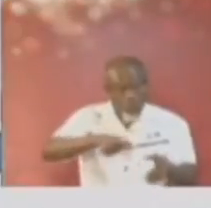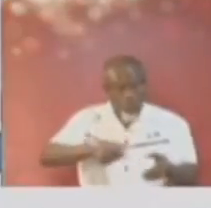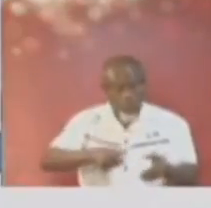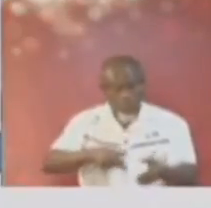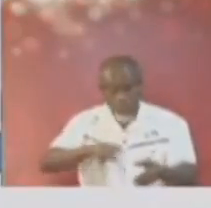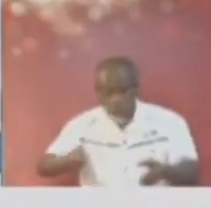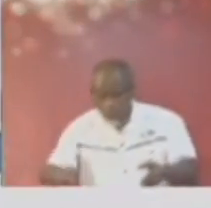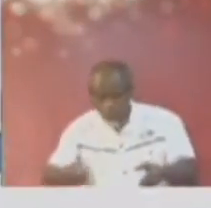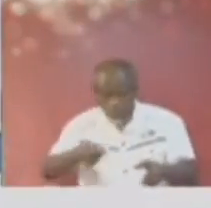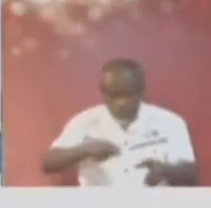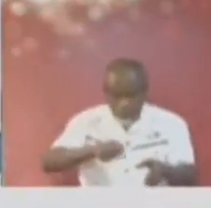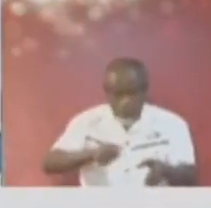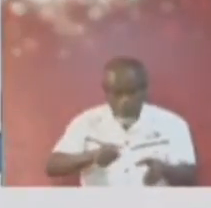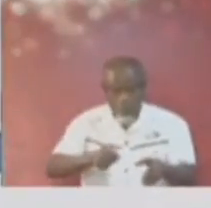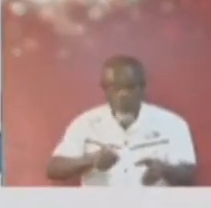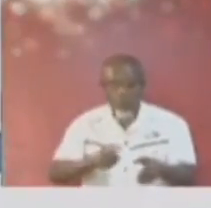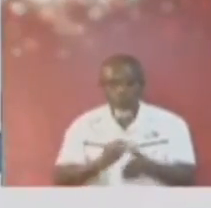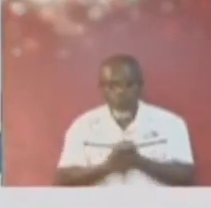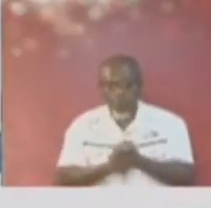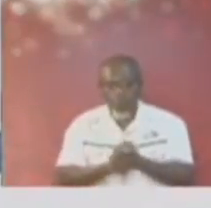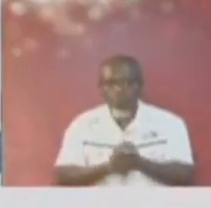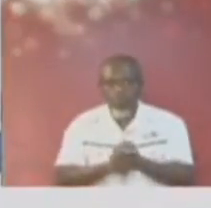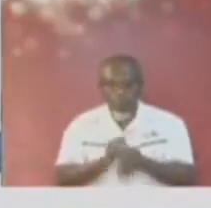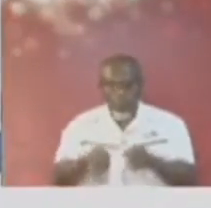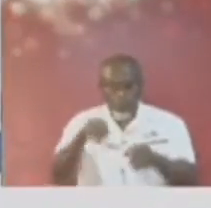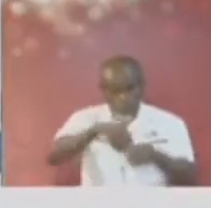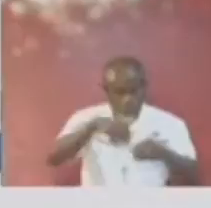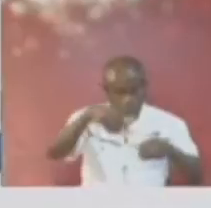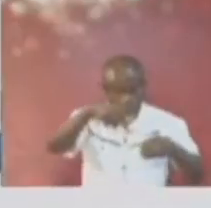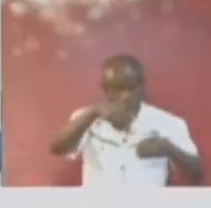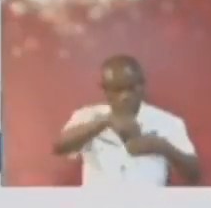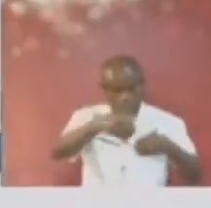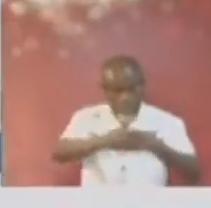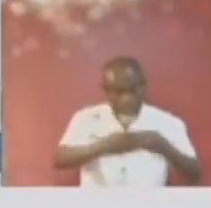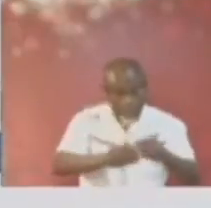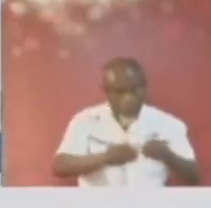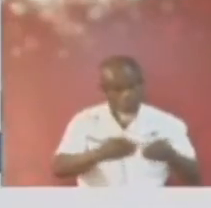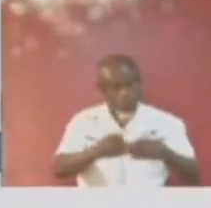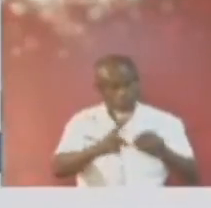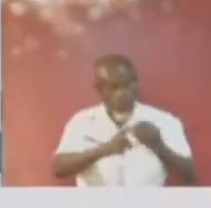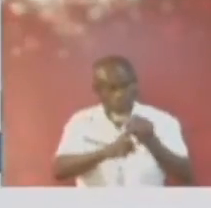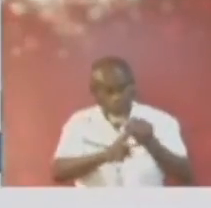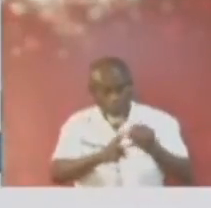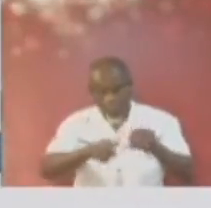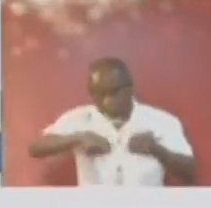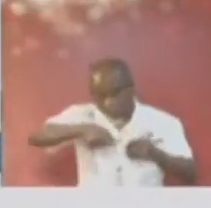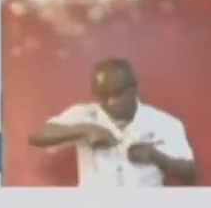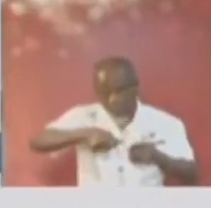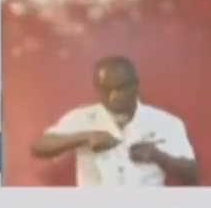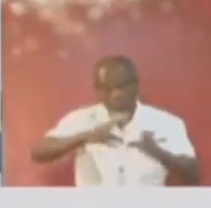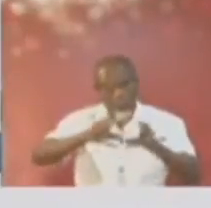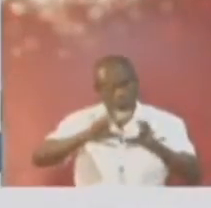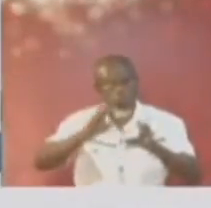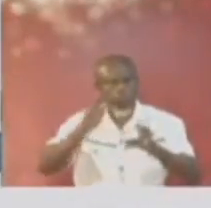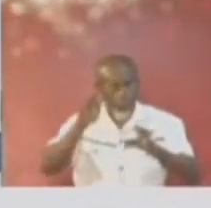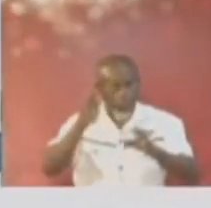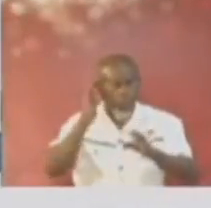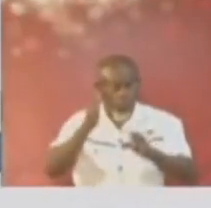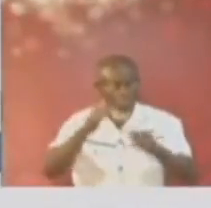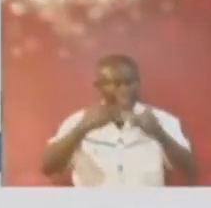spoons and so, and place it into the package, then we will again decrease the possibility of transmitting the